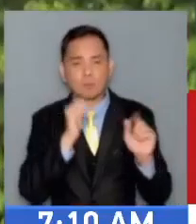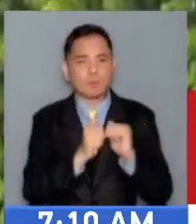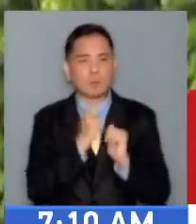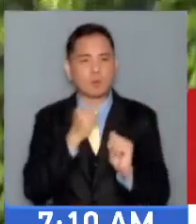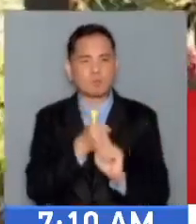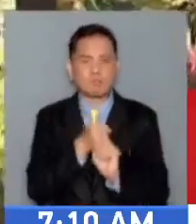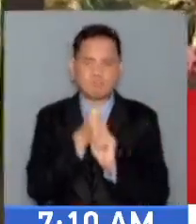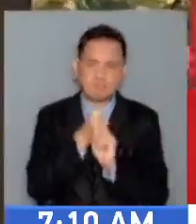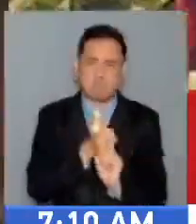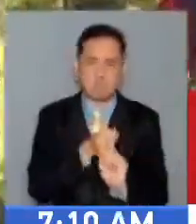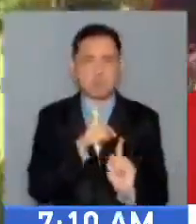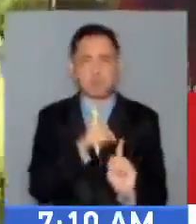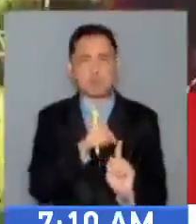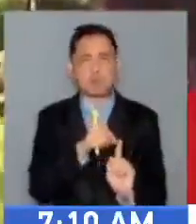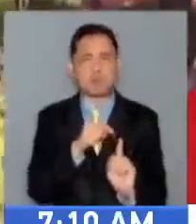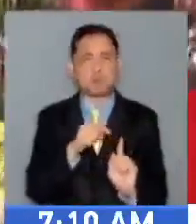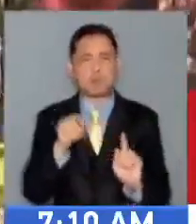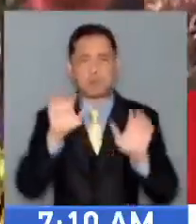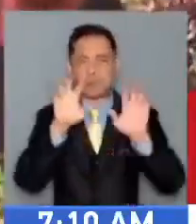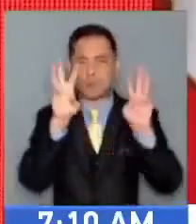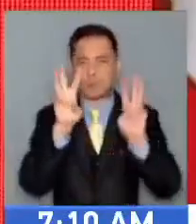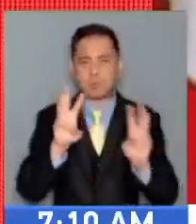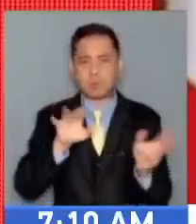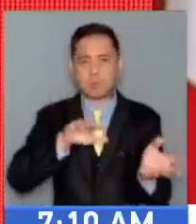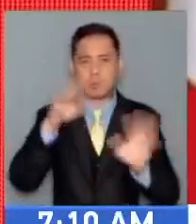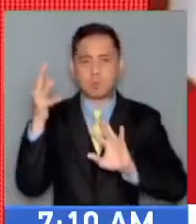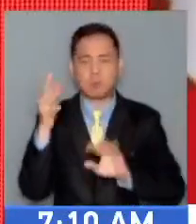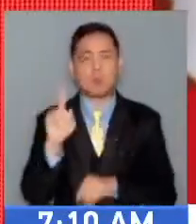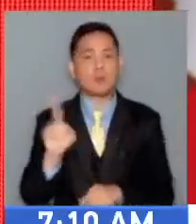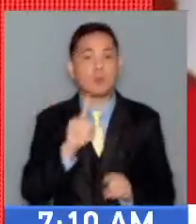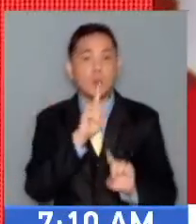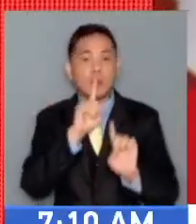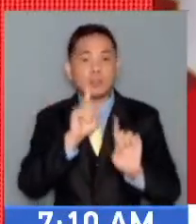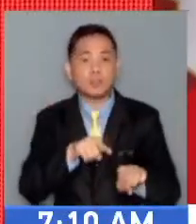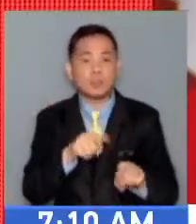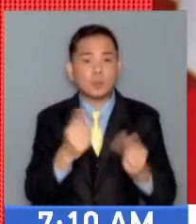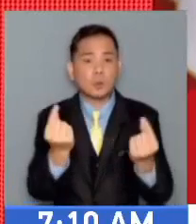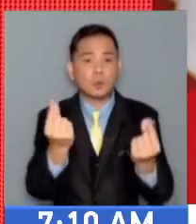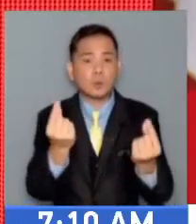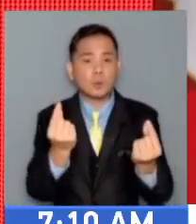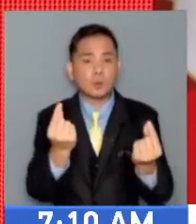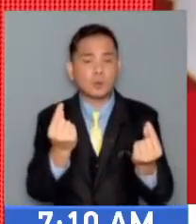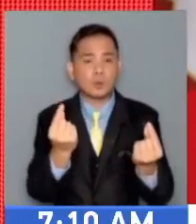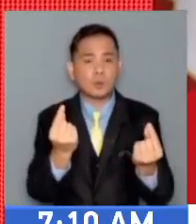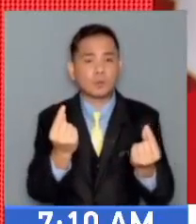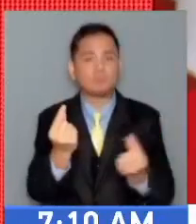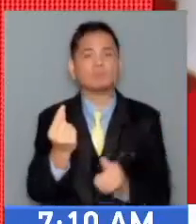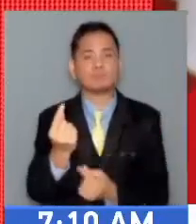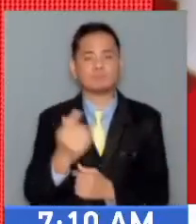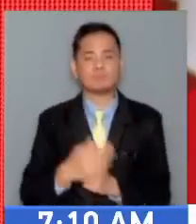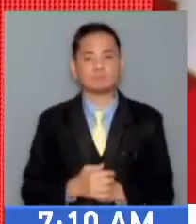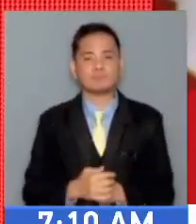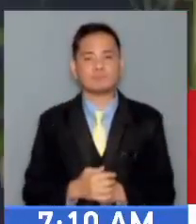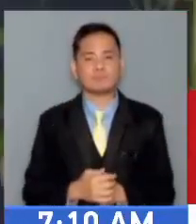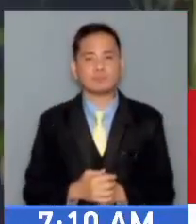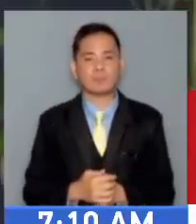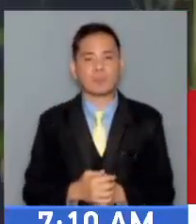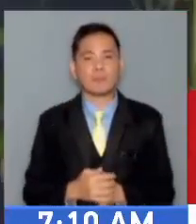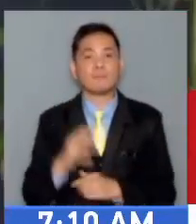answer to this problem? The answer to this problem is our forest